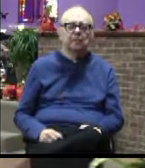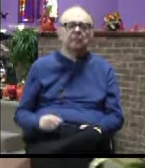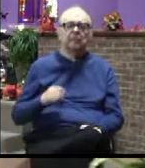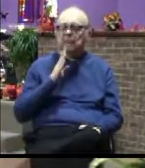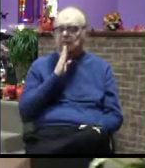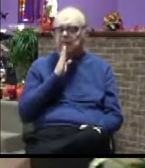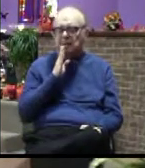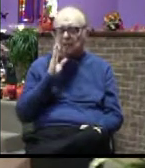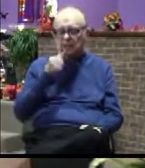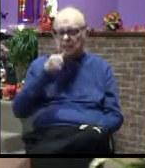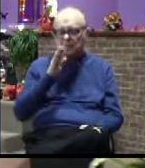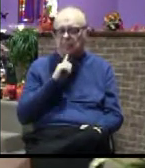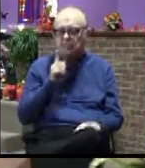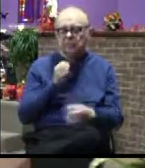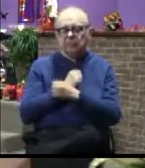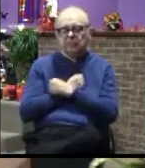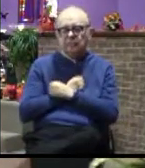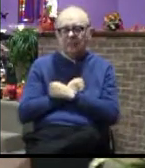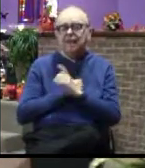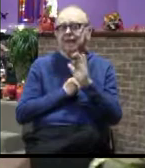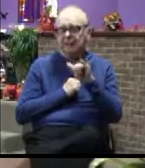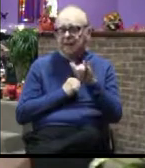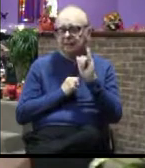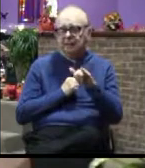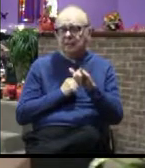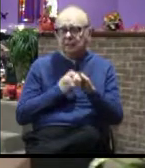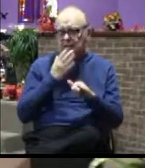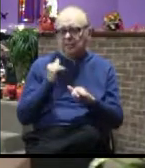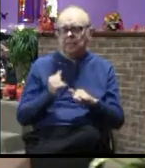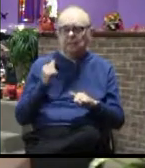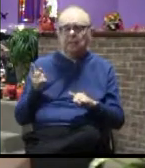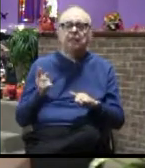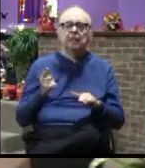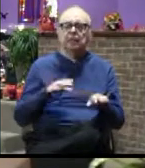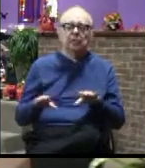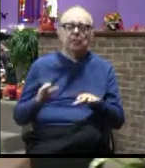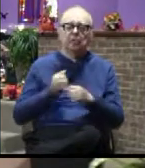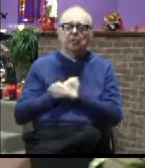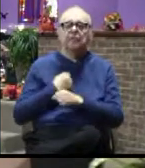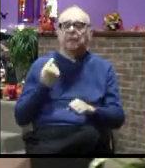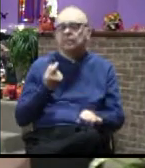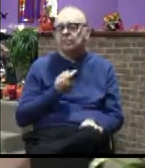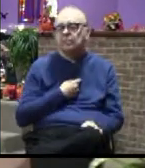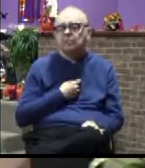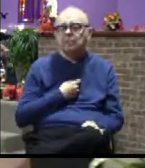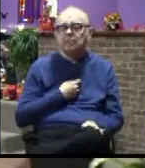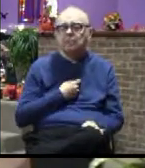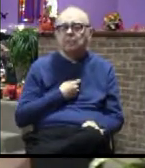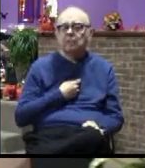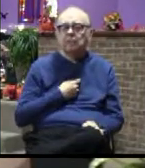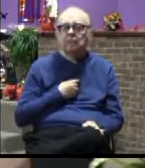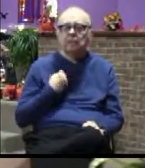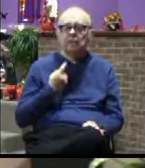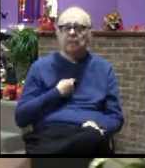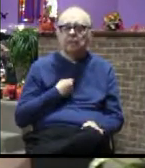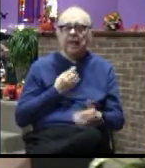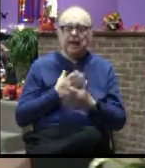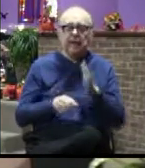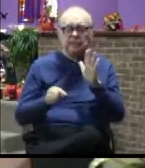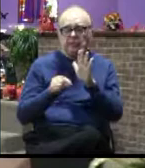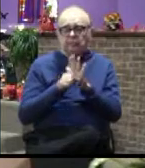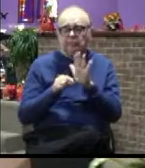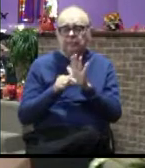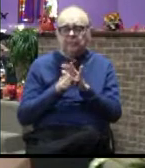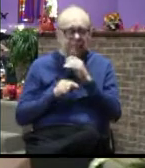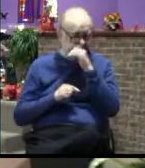We talk about God is a God of love. And yes, he is. Because he does love us. We've got some